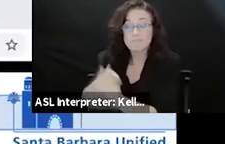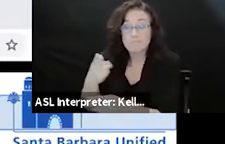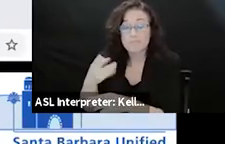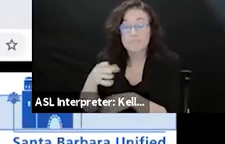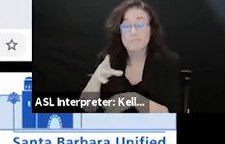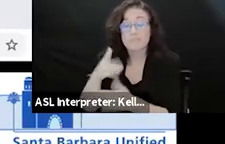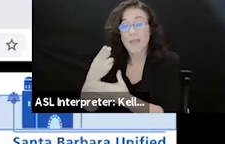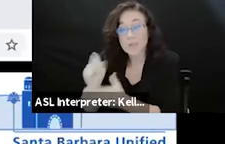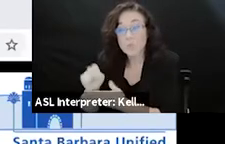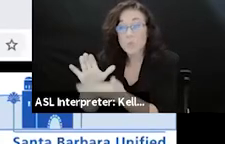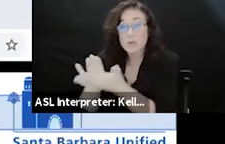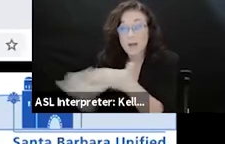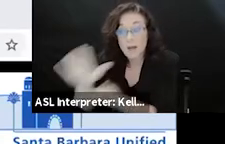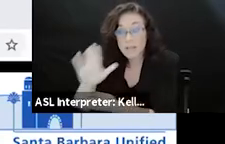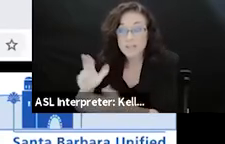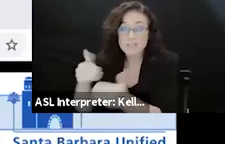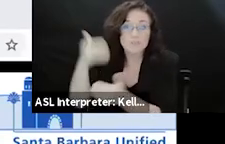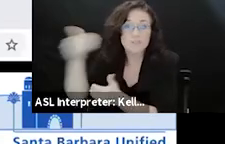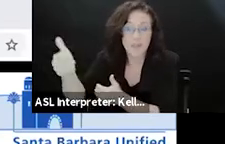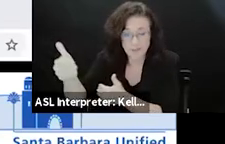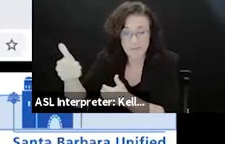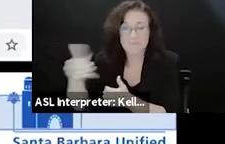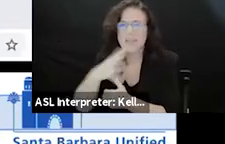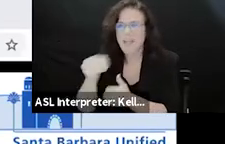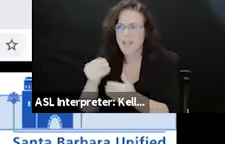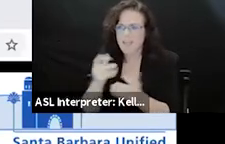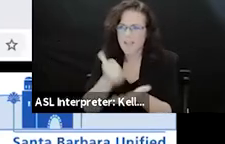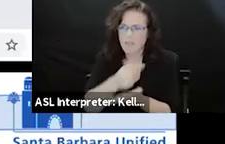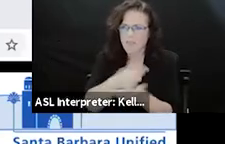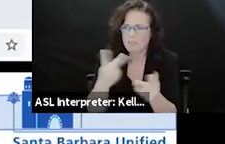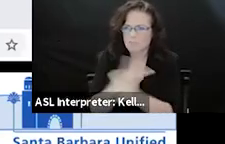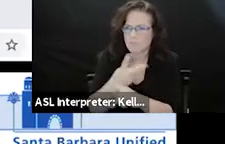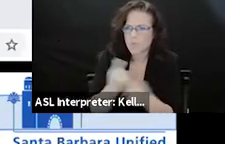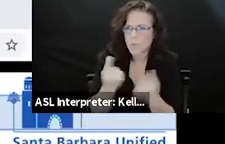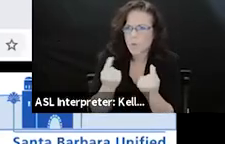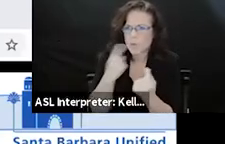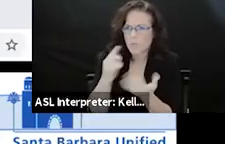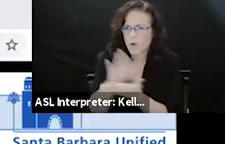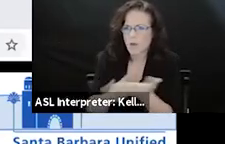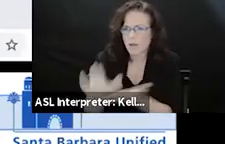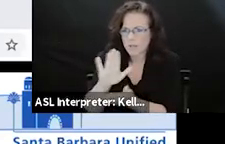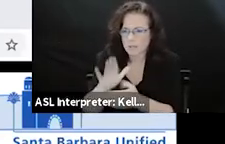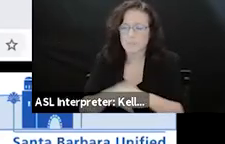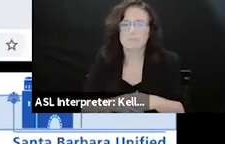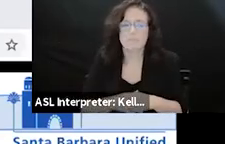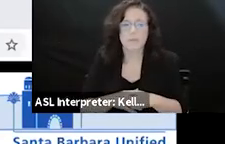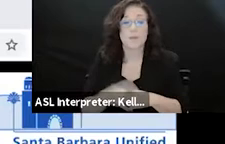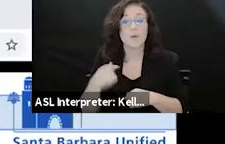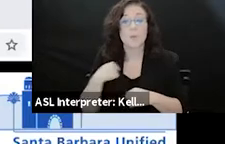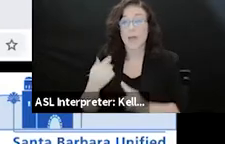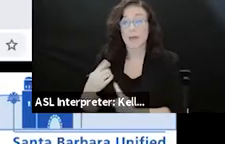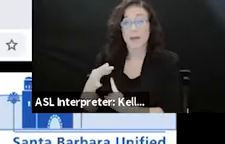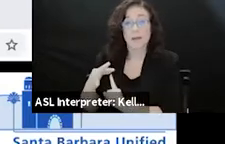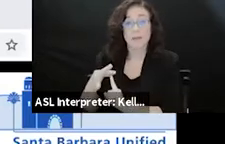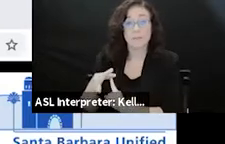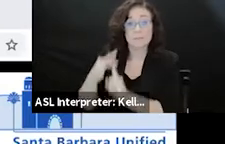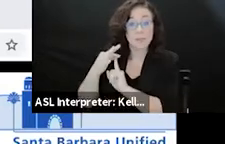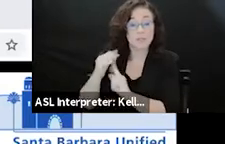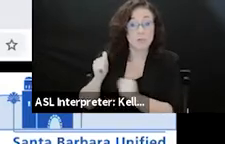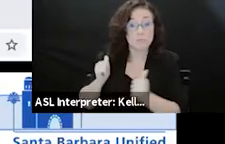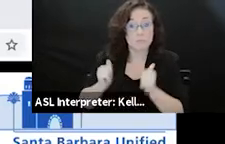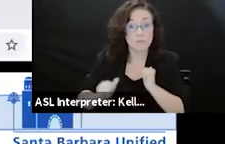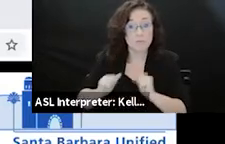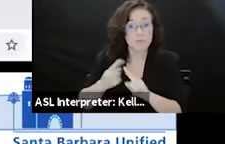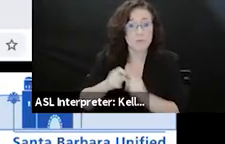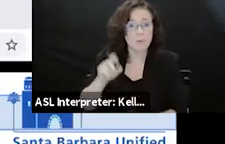to take on their college and career path we also had a special guest spot for cuca acosta from ucsb who